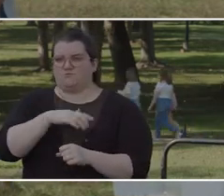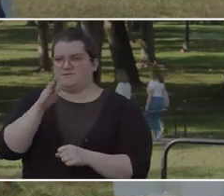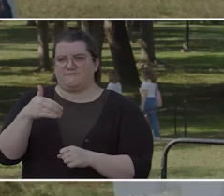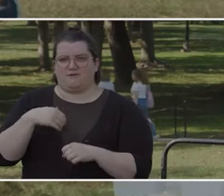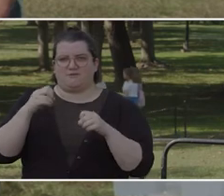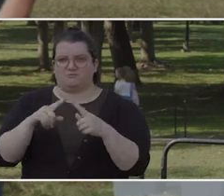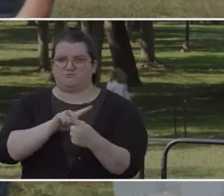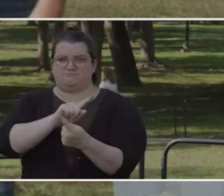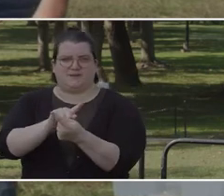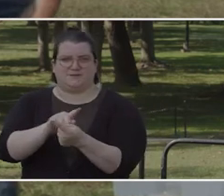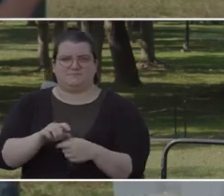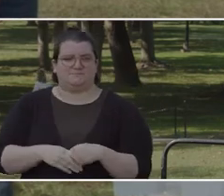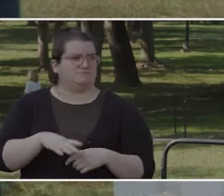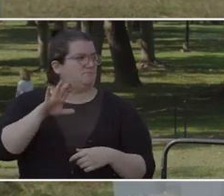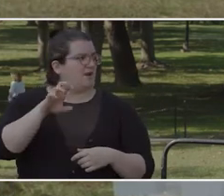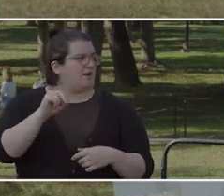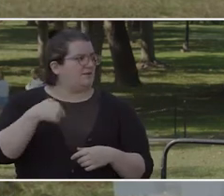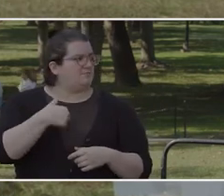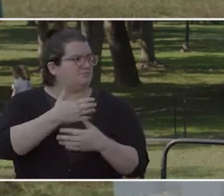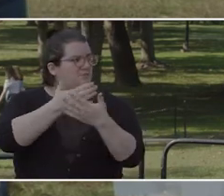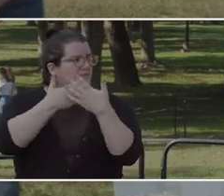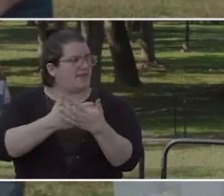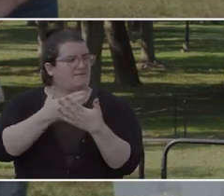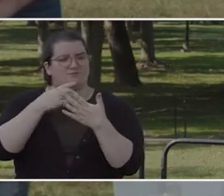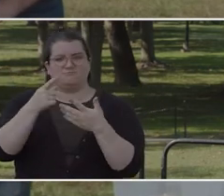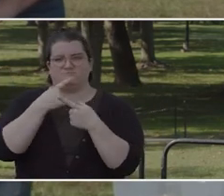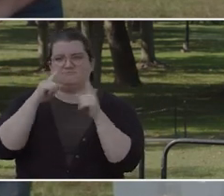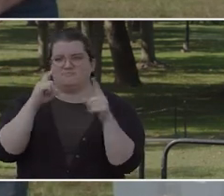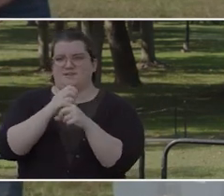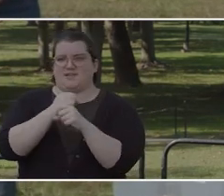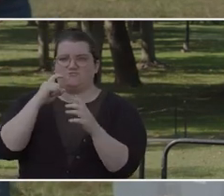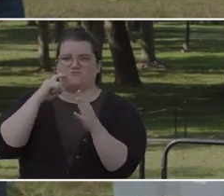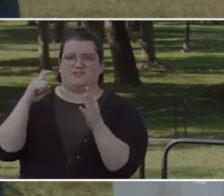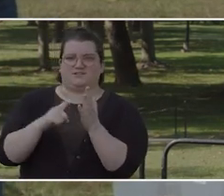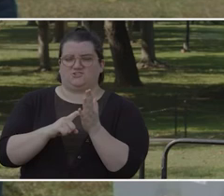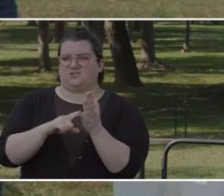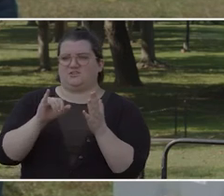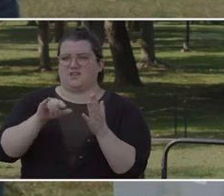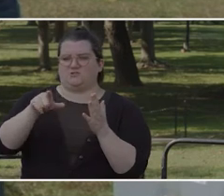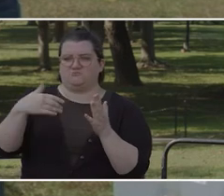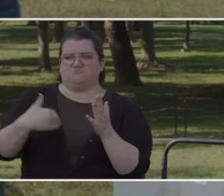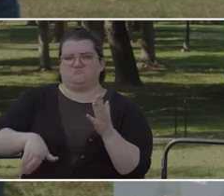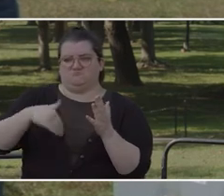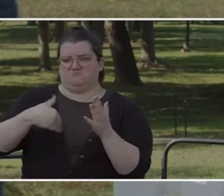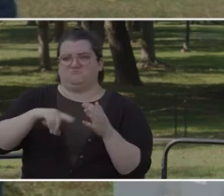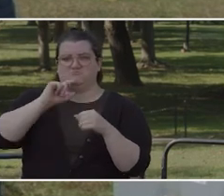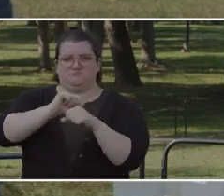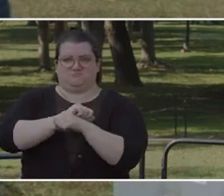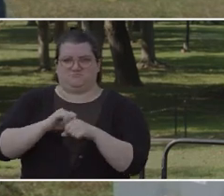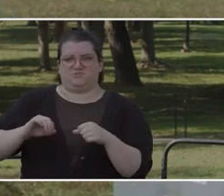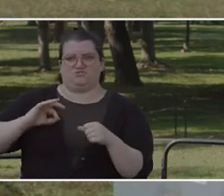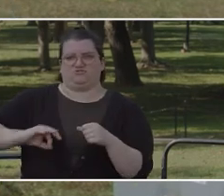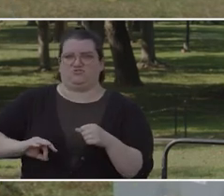meet him. Brian, I'm so thankful you're finally getting the recognition that you solely, truly